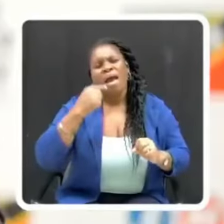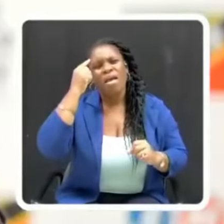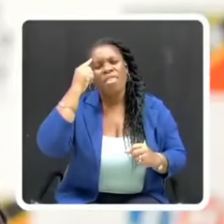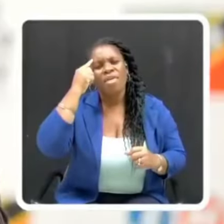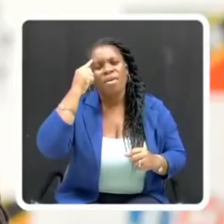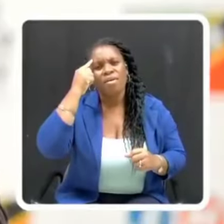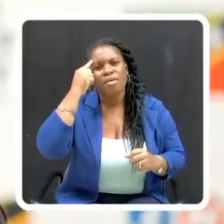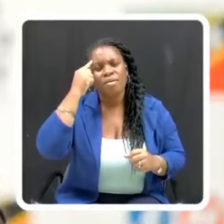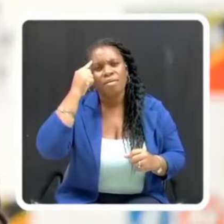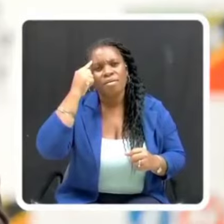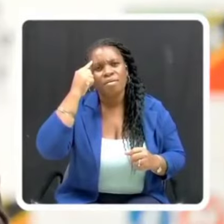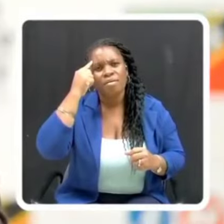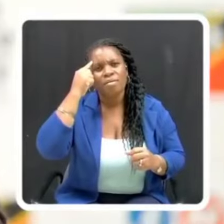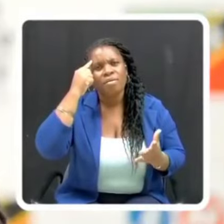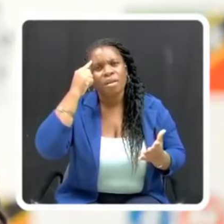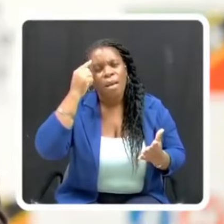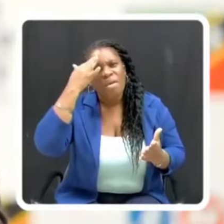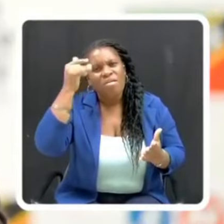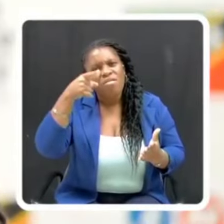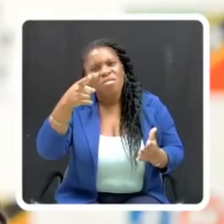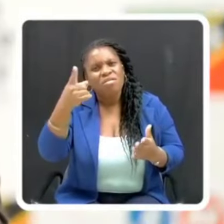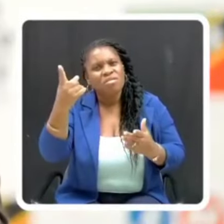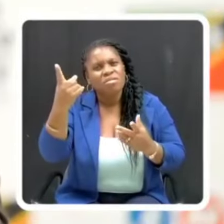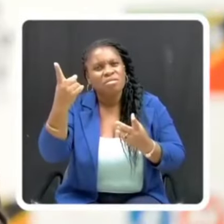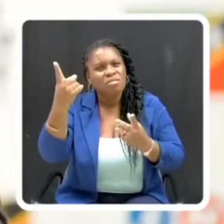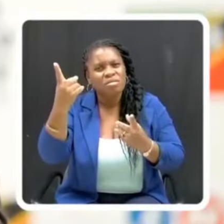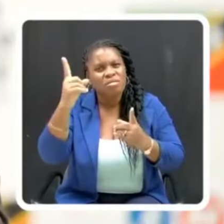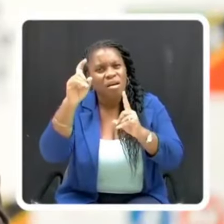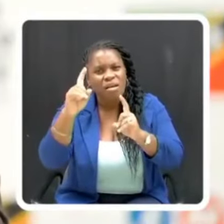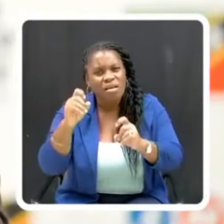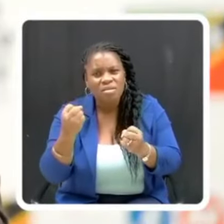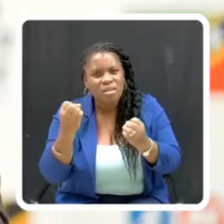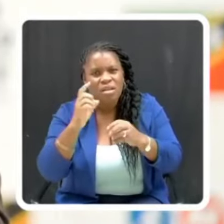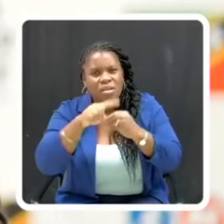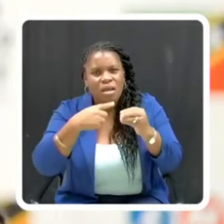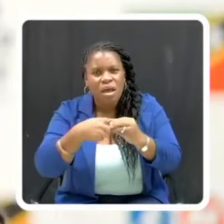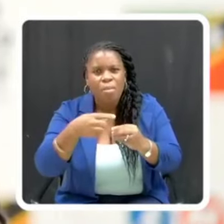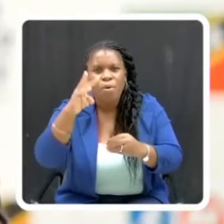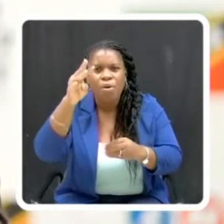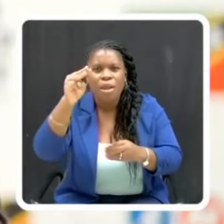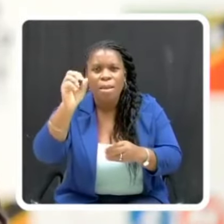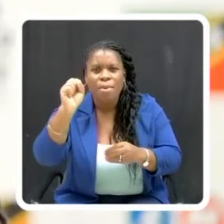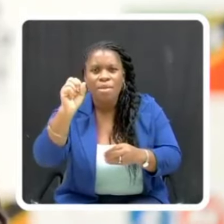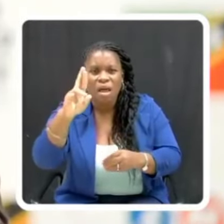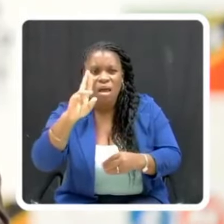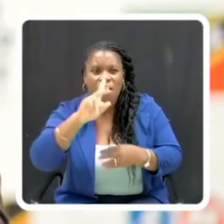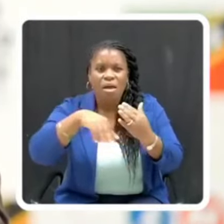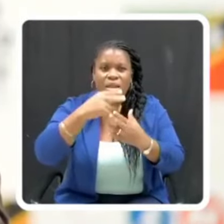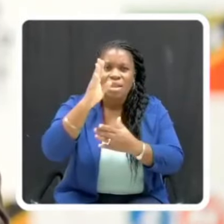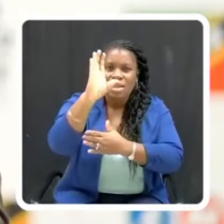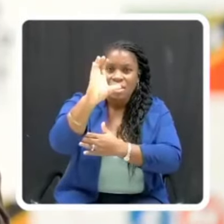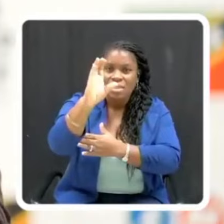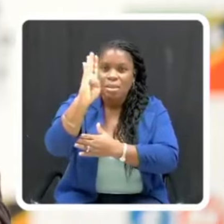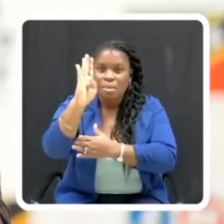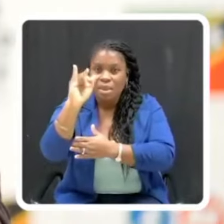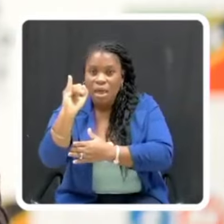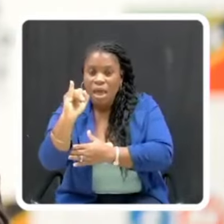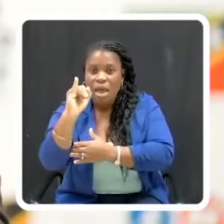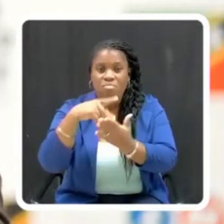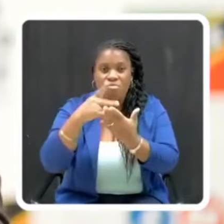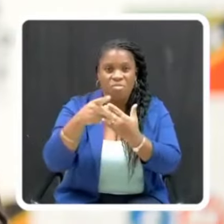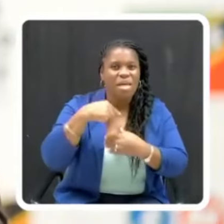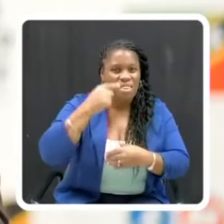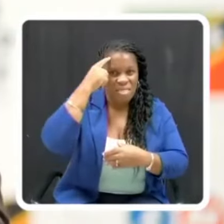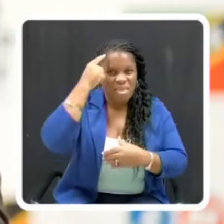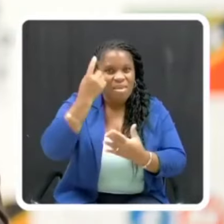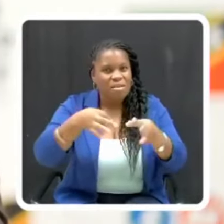So I think... Because you asked so much about MSR and the CBI program, I think it's important that we